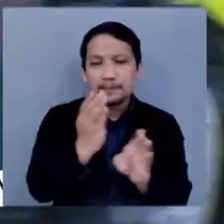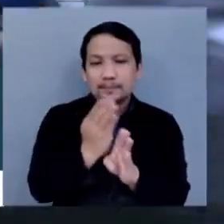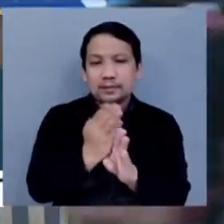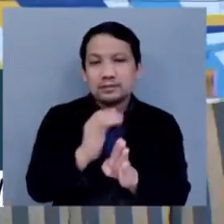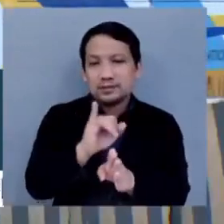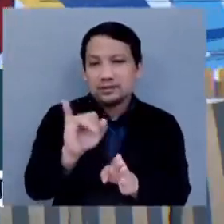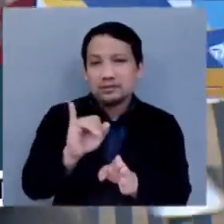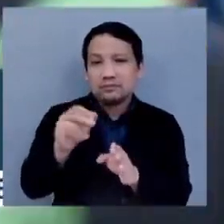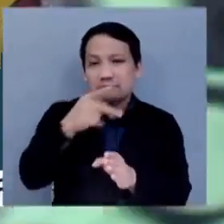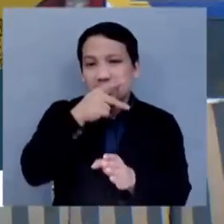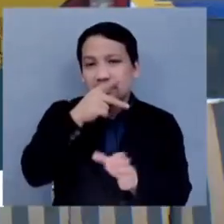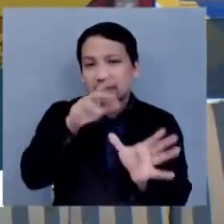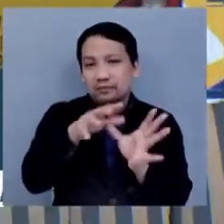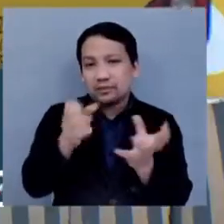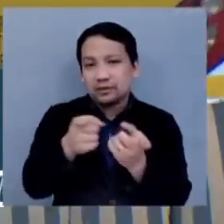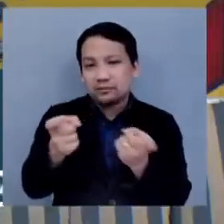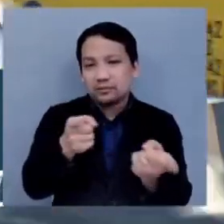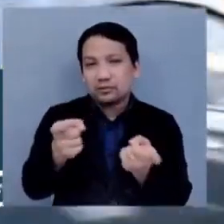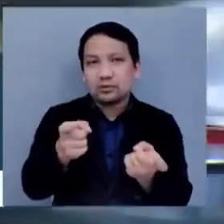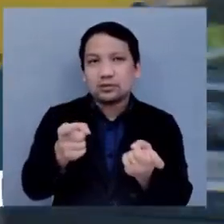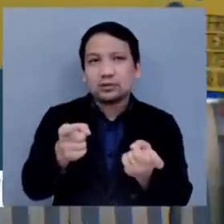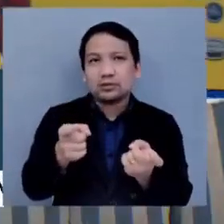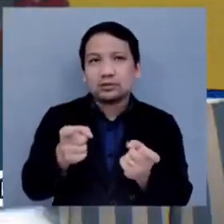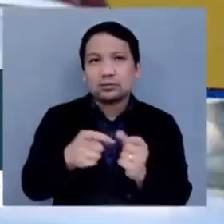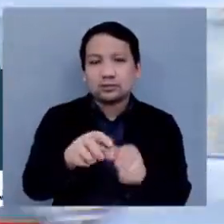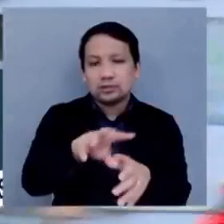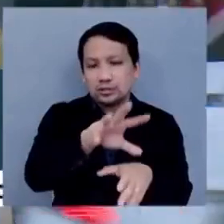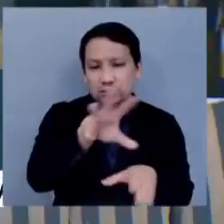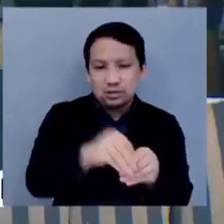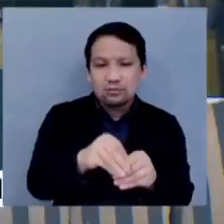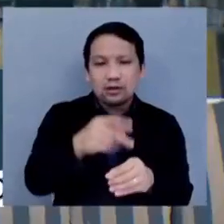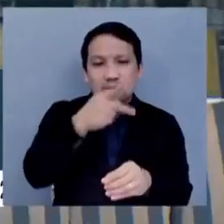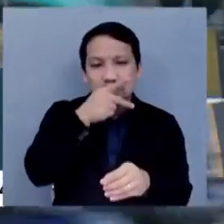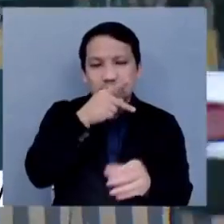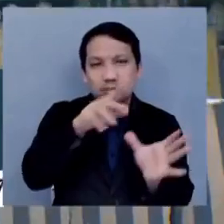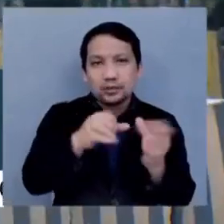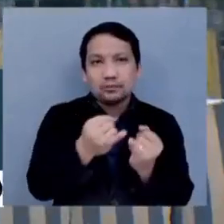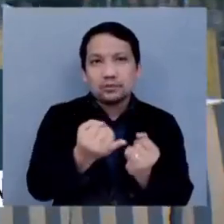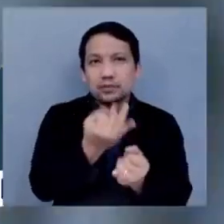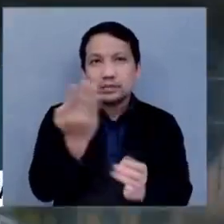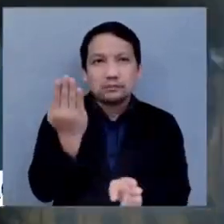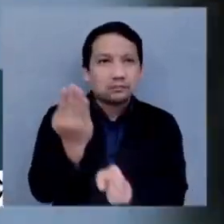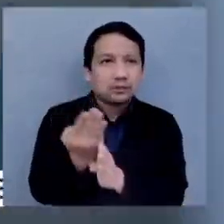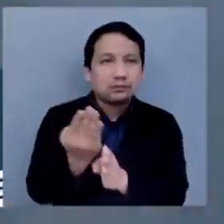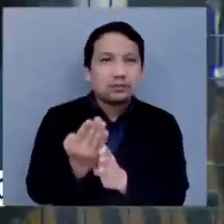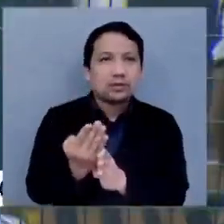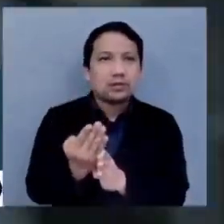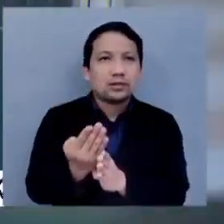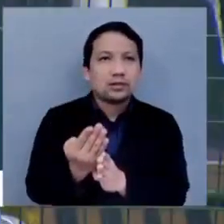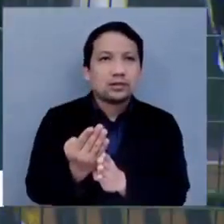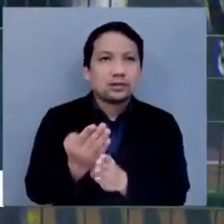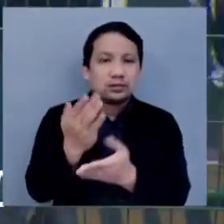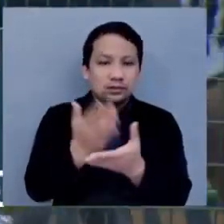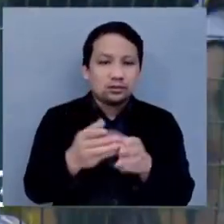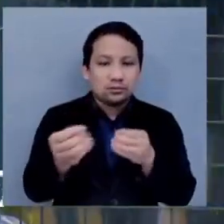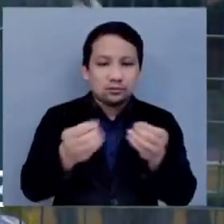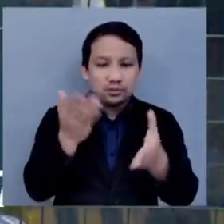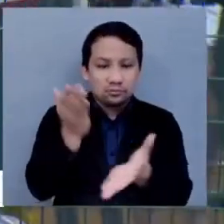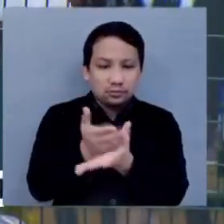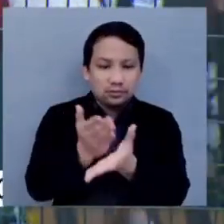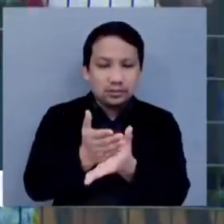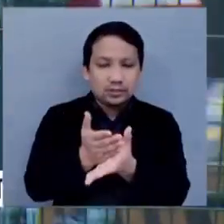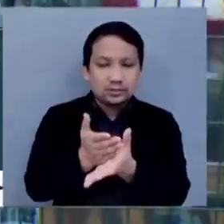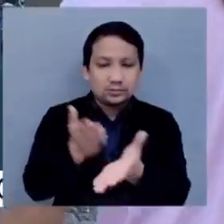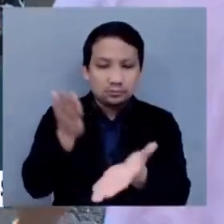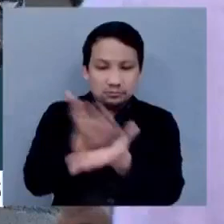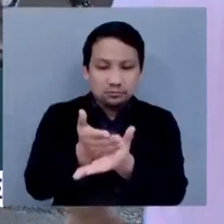the operations of the bus routes will be under the private companies to several bus lines, while the bus stops will still be operated by the government. That's